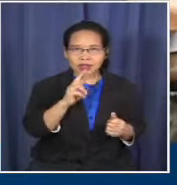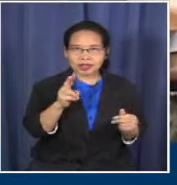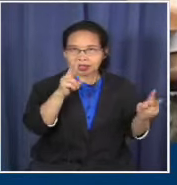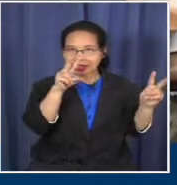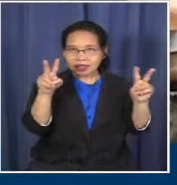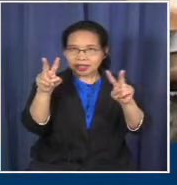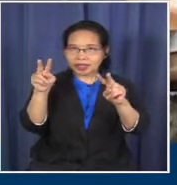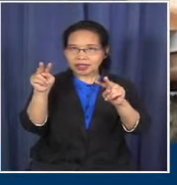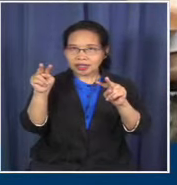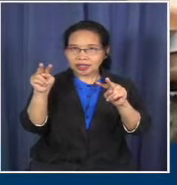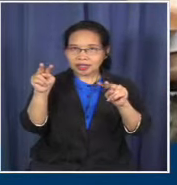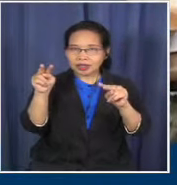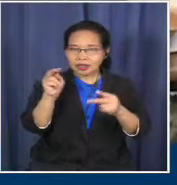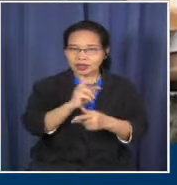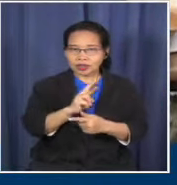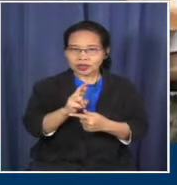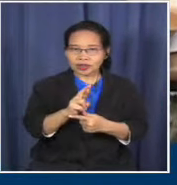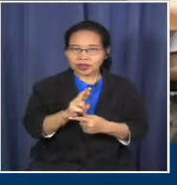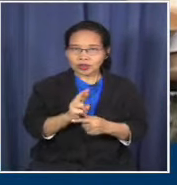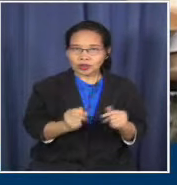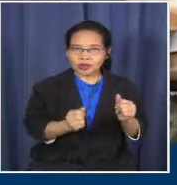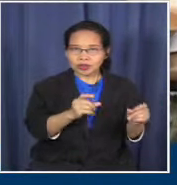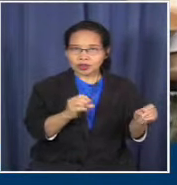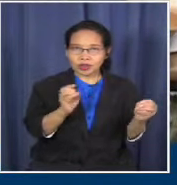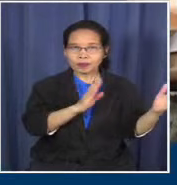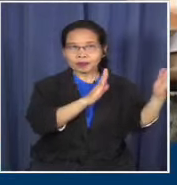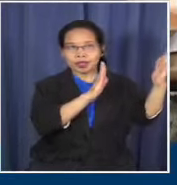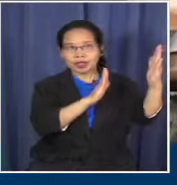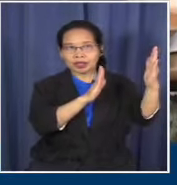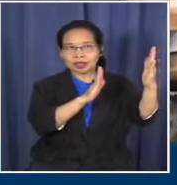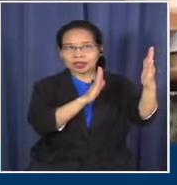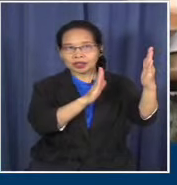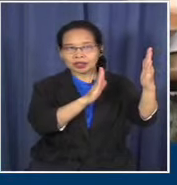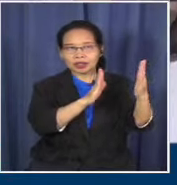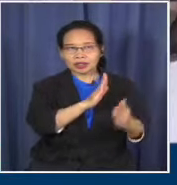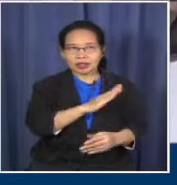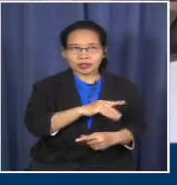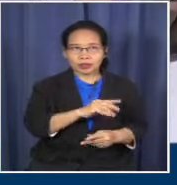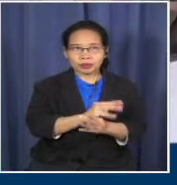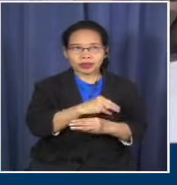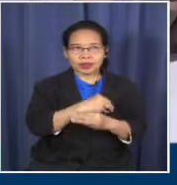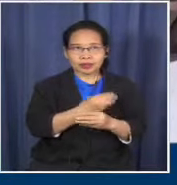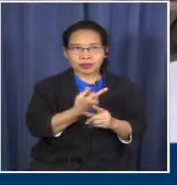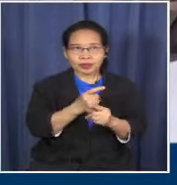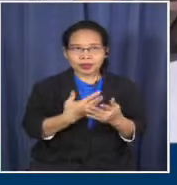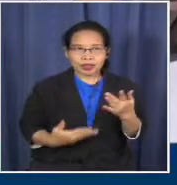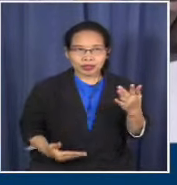visible, things which are seen, or which do appear,